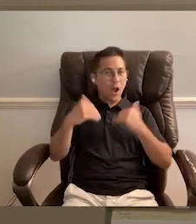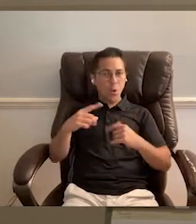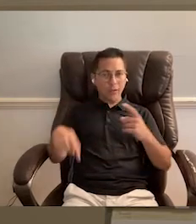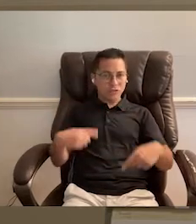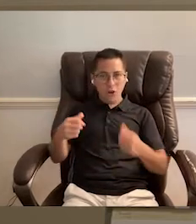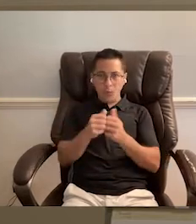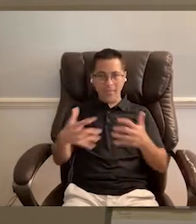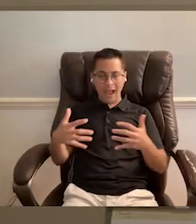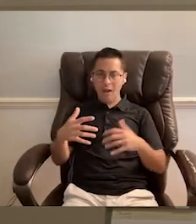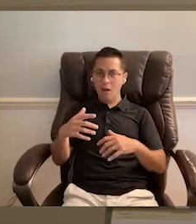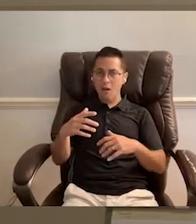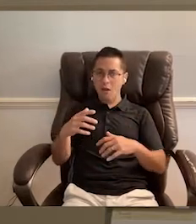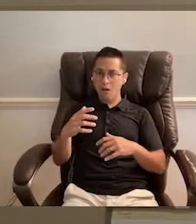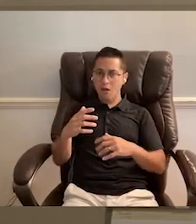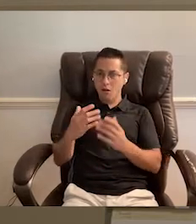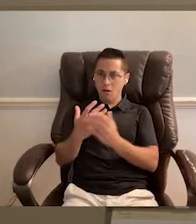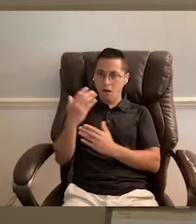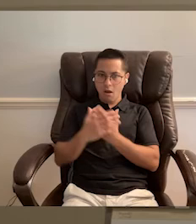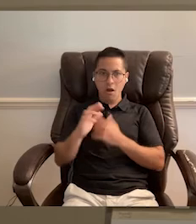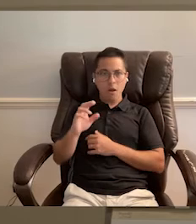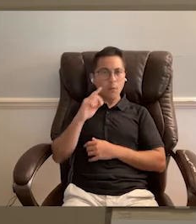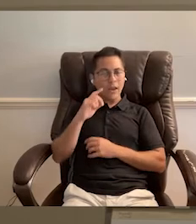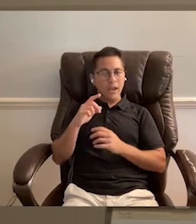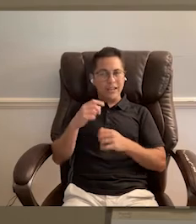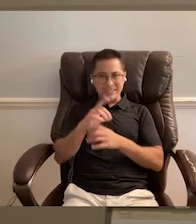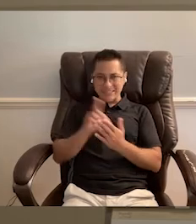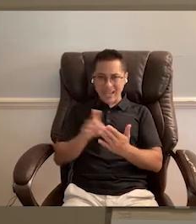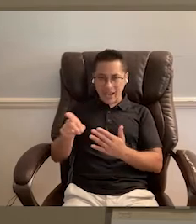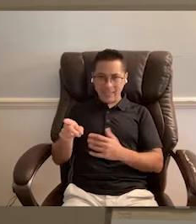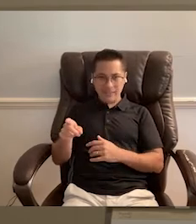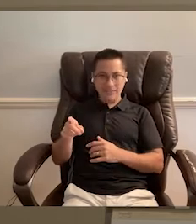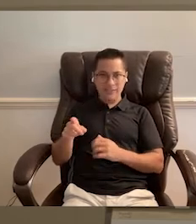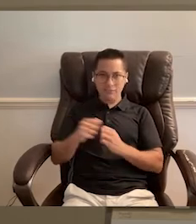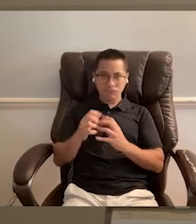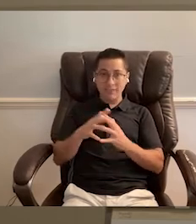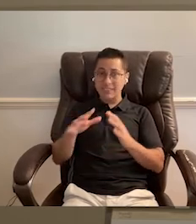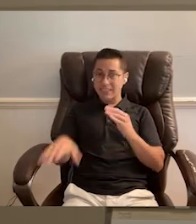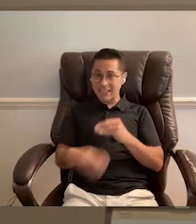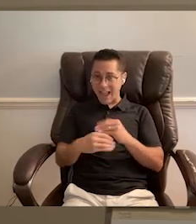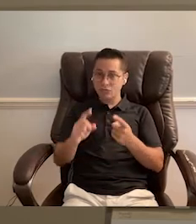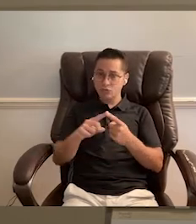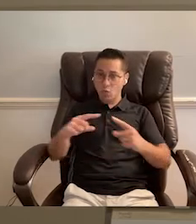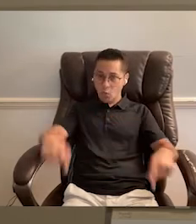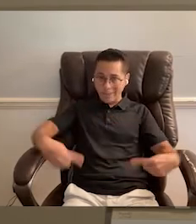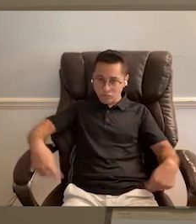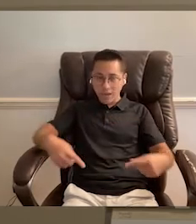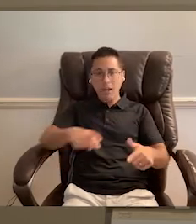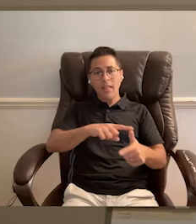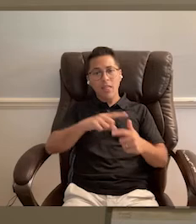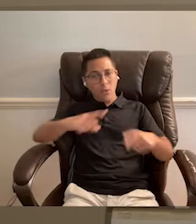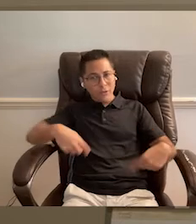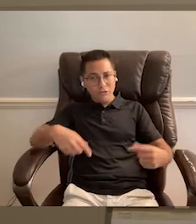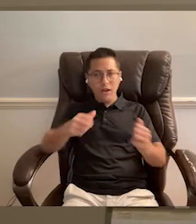grasping so many different objects, flat objects, round objects, cylindrical objects, and so forth. And we have this patented as well. And actually we have